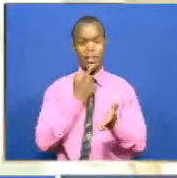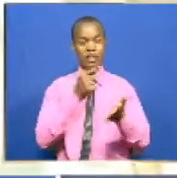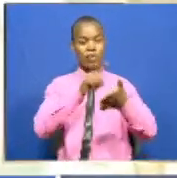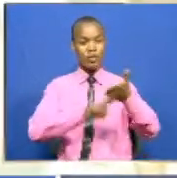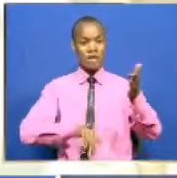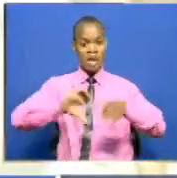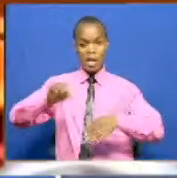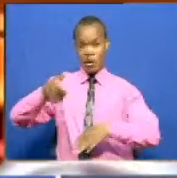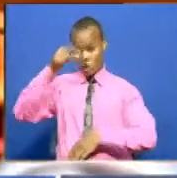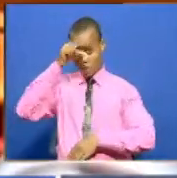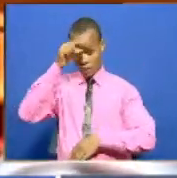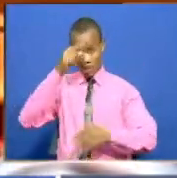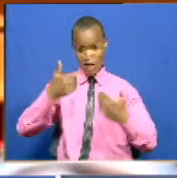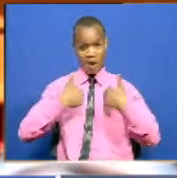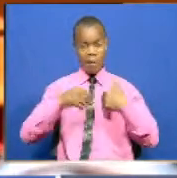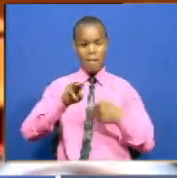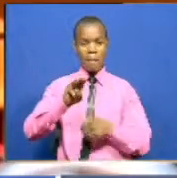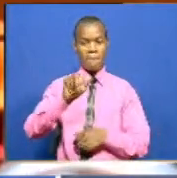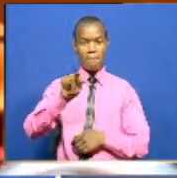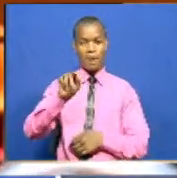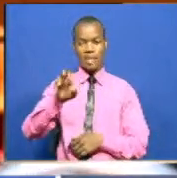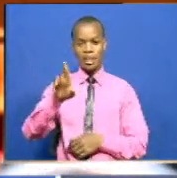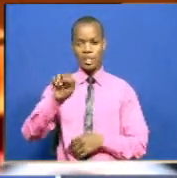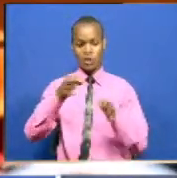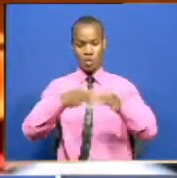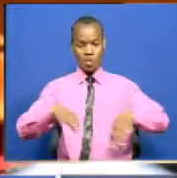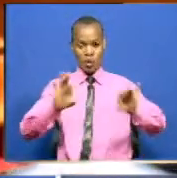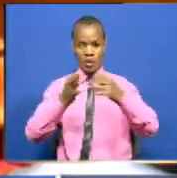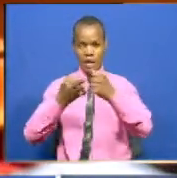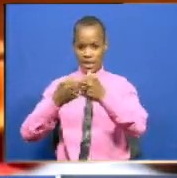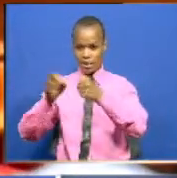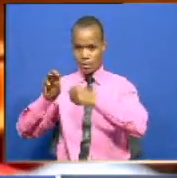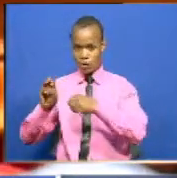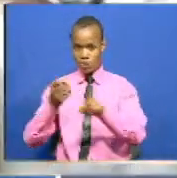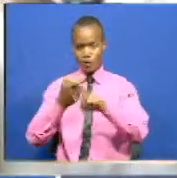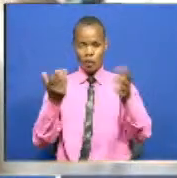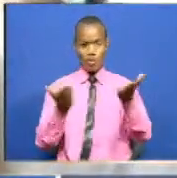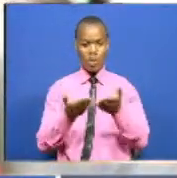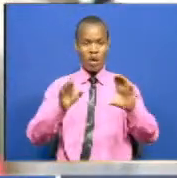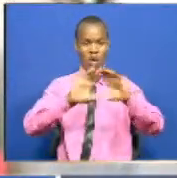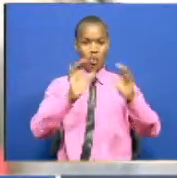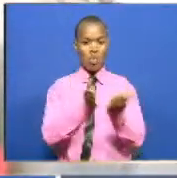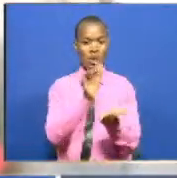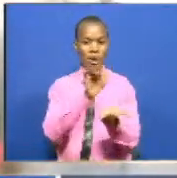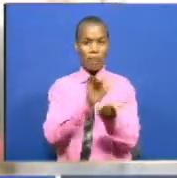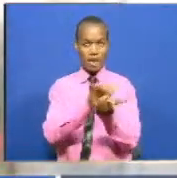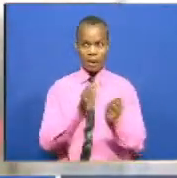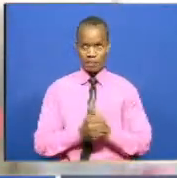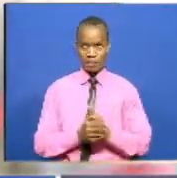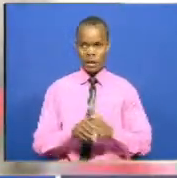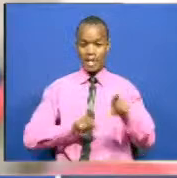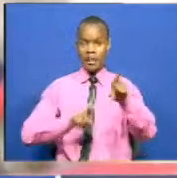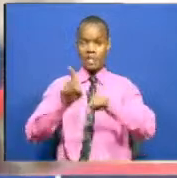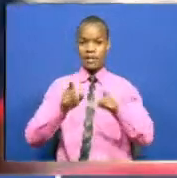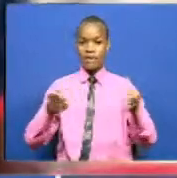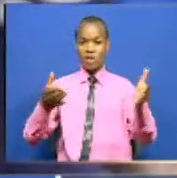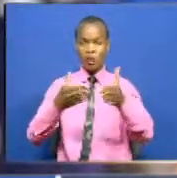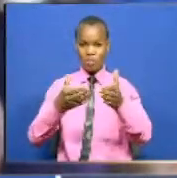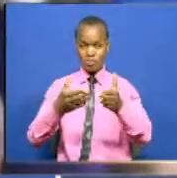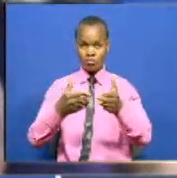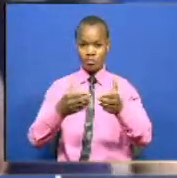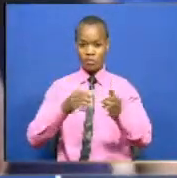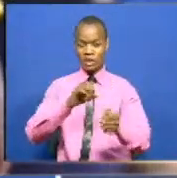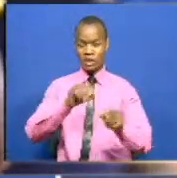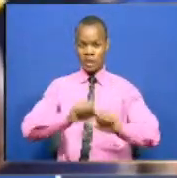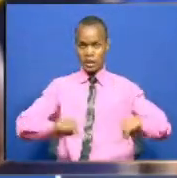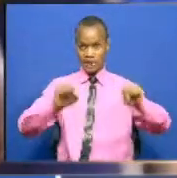equipped the maternity wing at a cost of 8 million shillings through funding from the World Bank. Safaricom Foundation Chairman Joe Ogutu said by